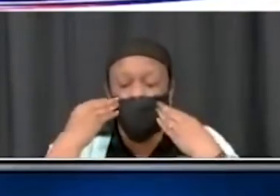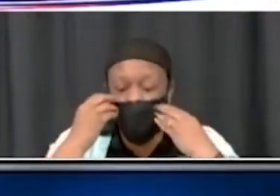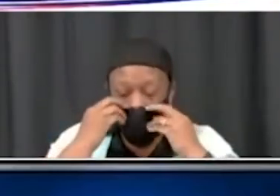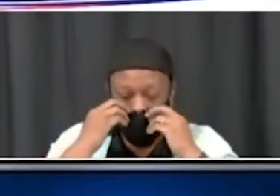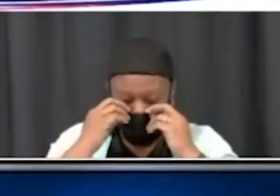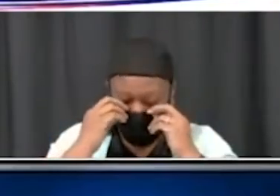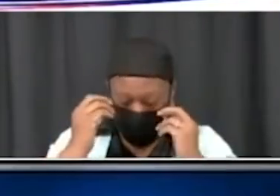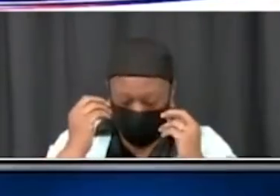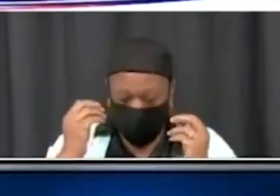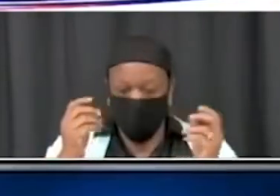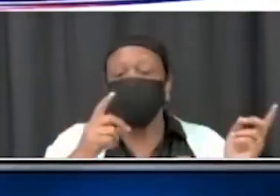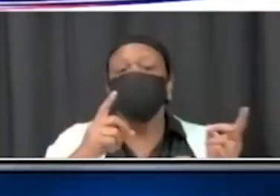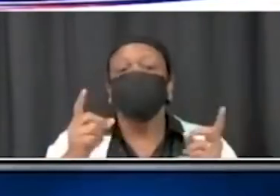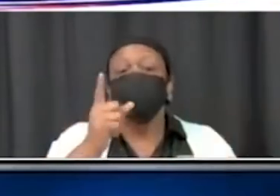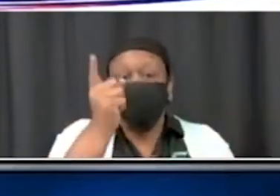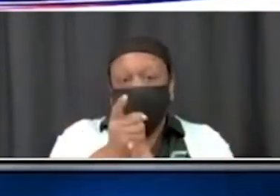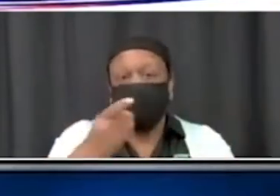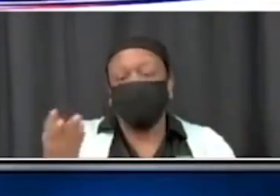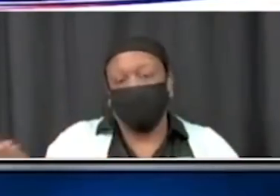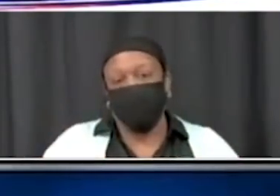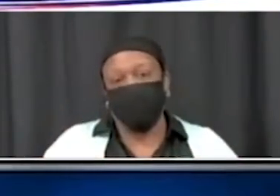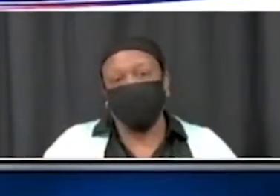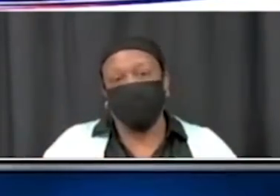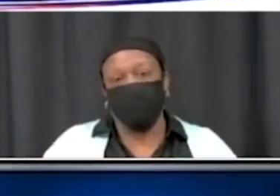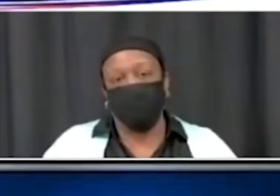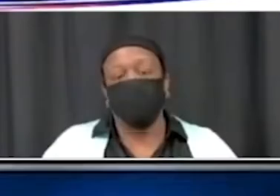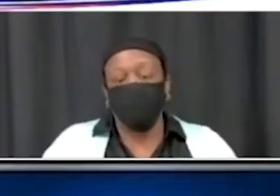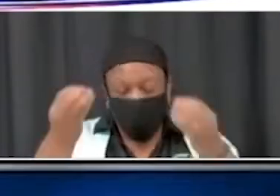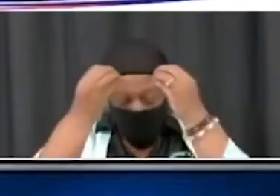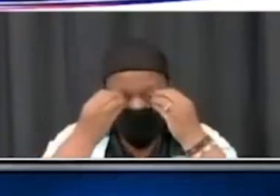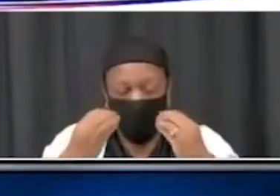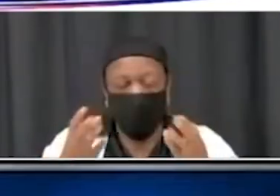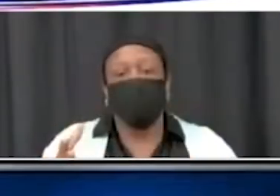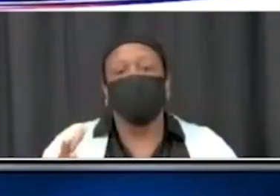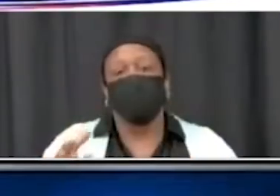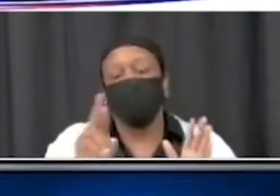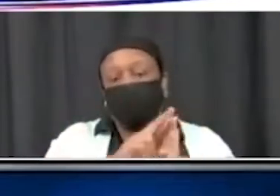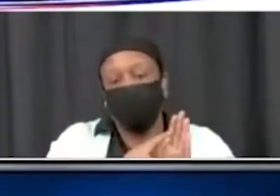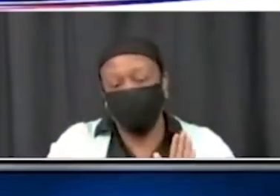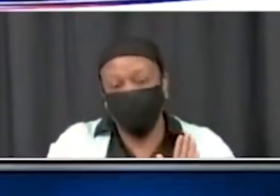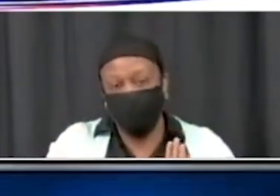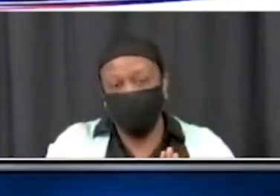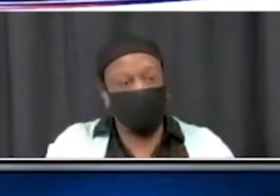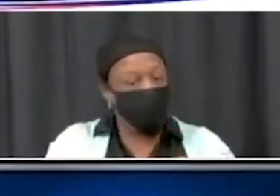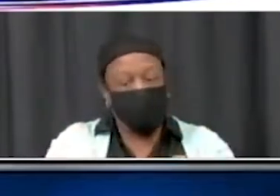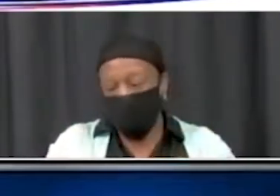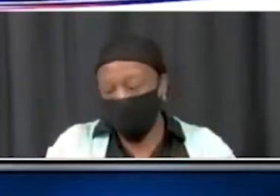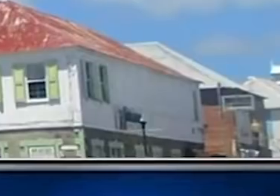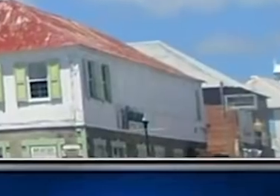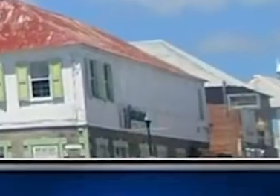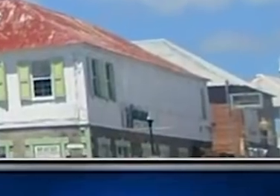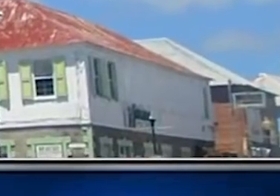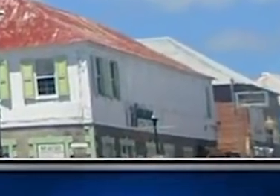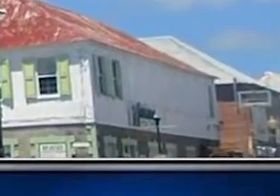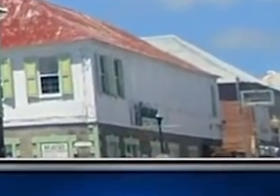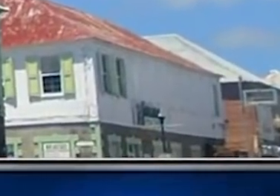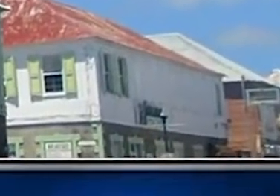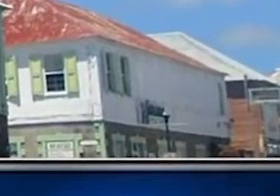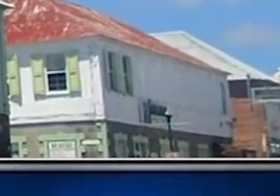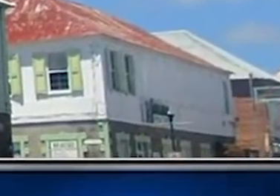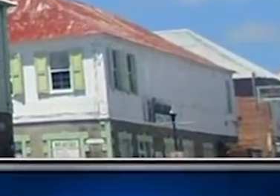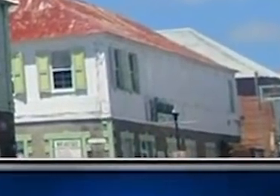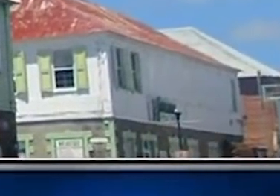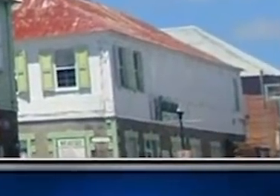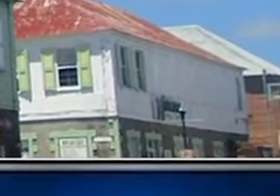use them. So just comply with the regulations and the protocols, and we will not have to use the tickets. The stepped-up effort